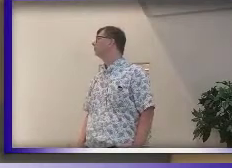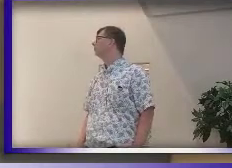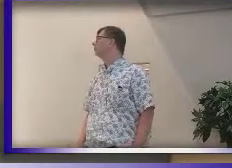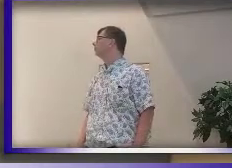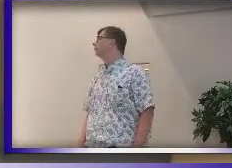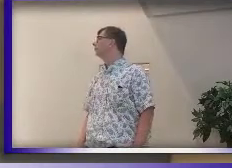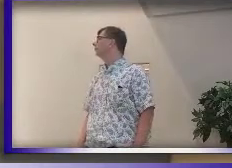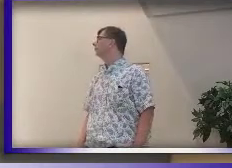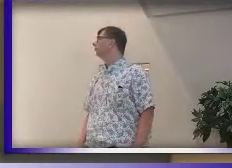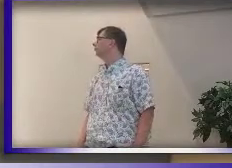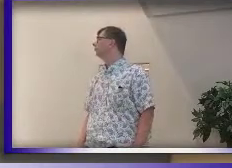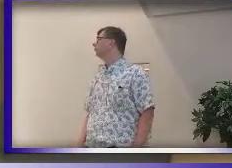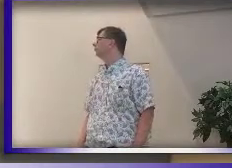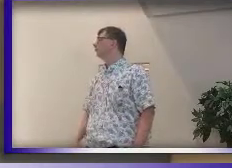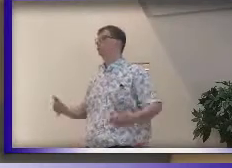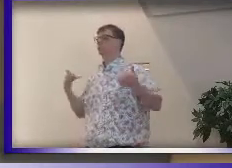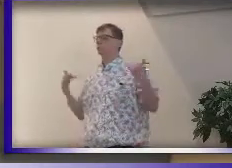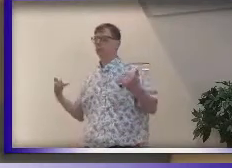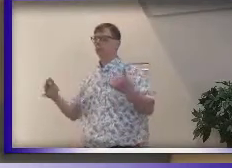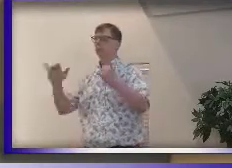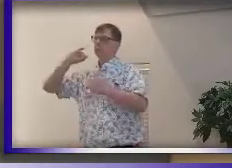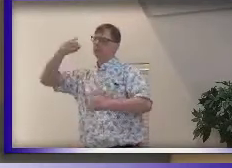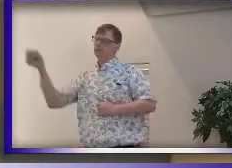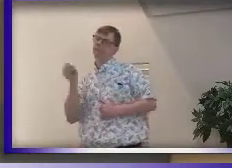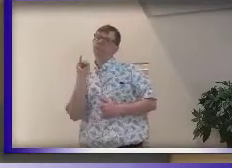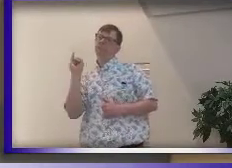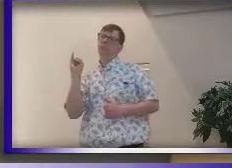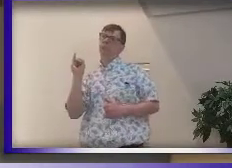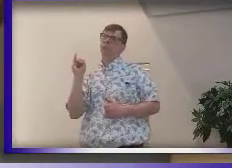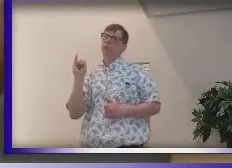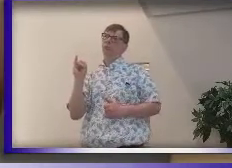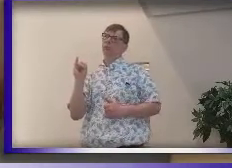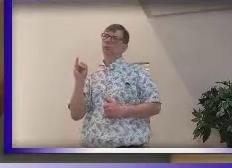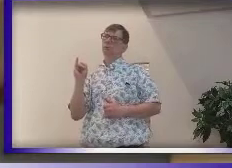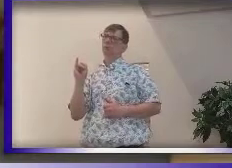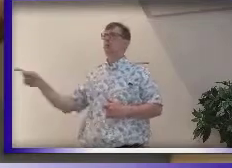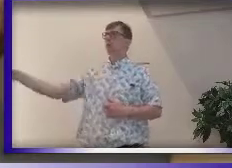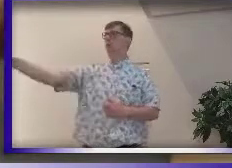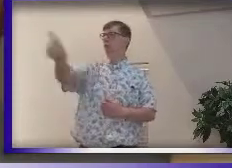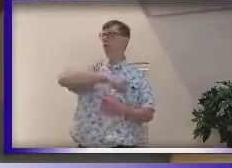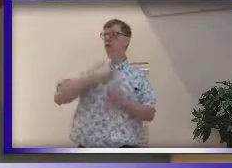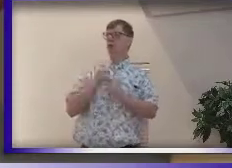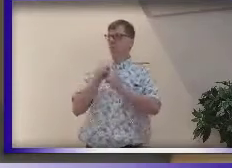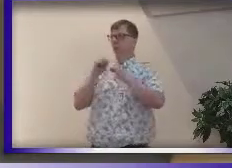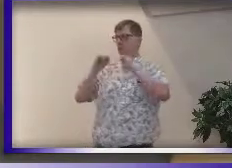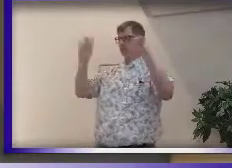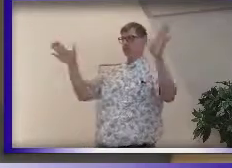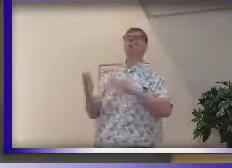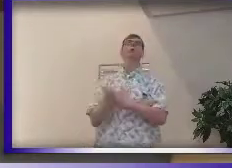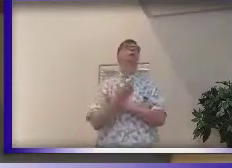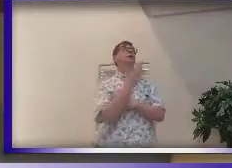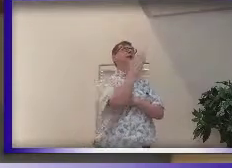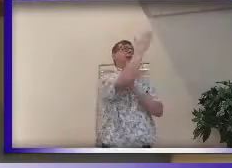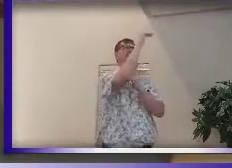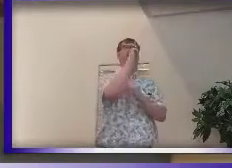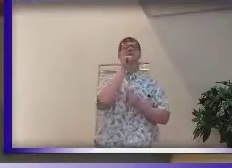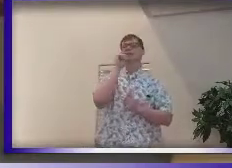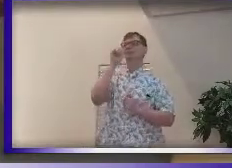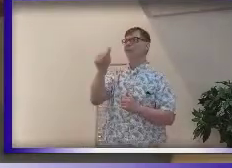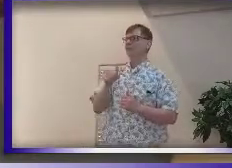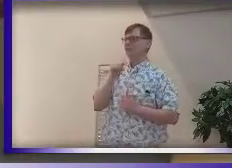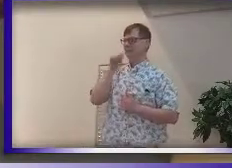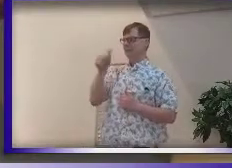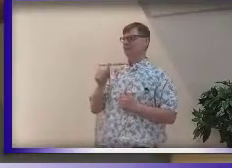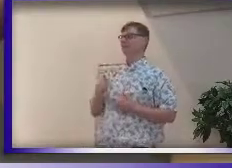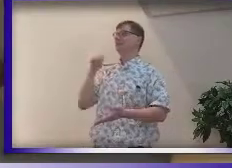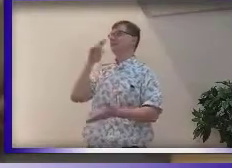we could show God a really good time and that was our highest spiritual practice? Sorry, I am aware that my microphone is